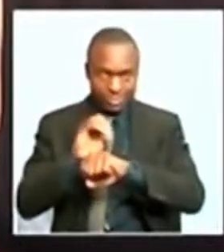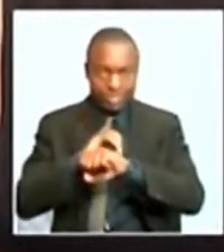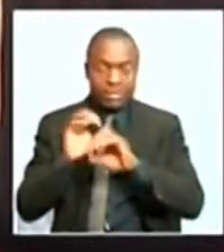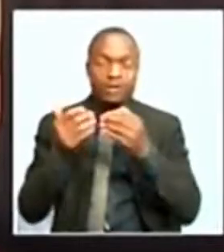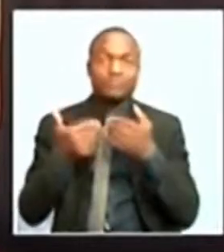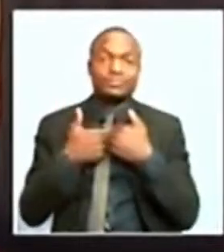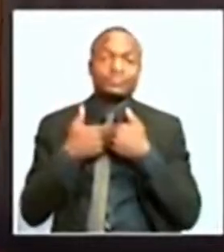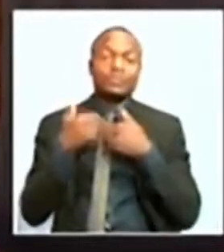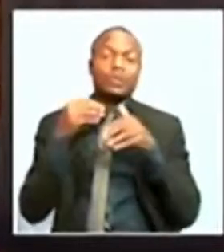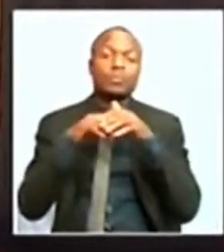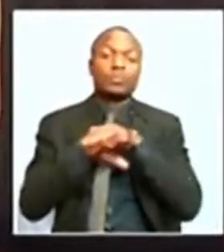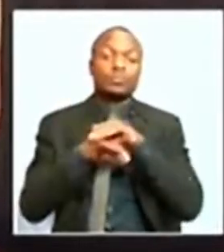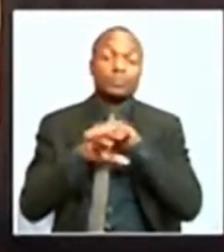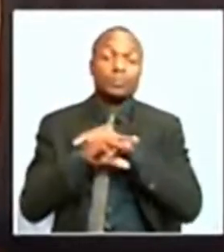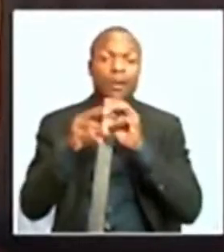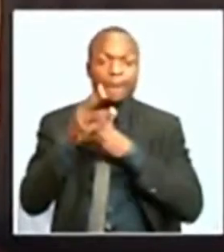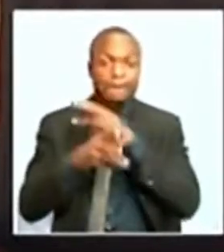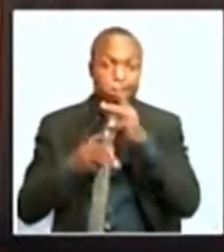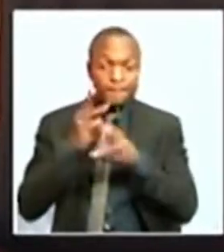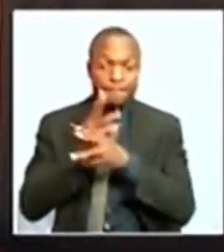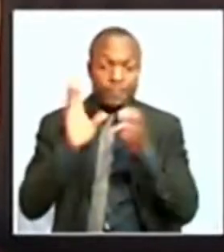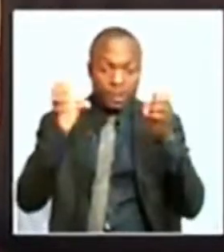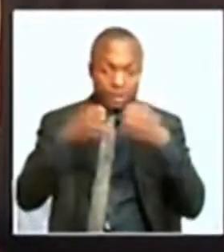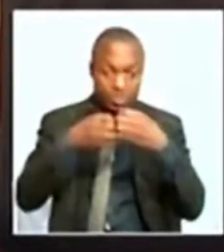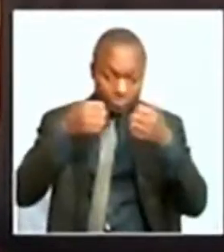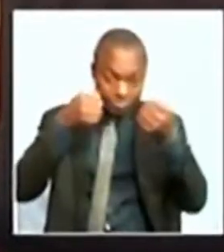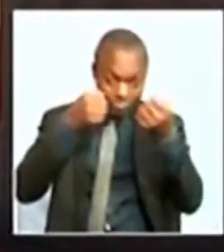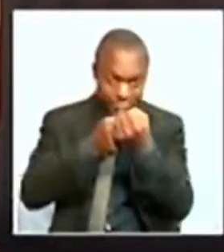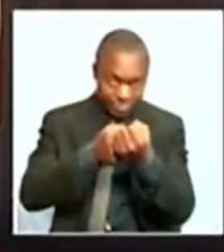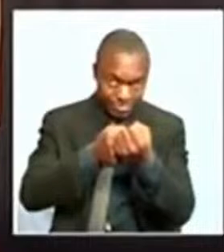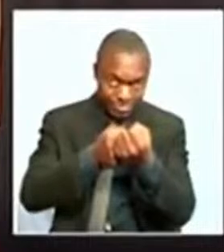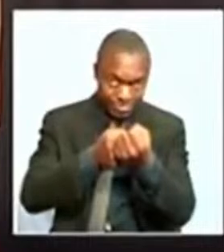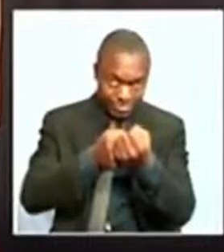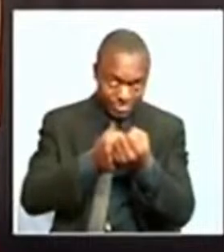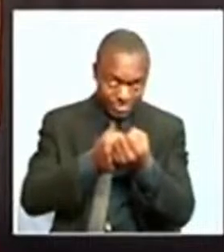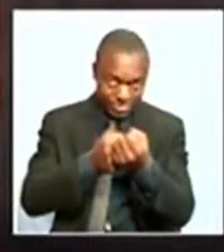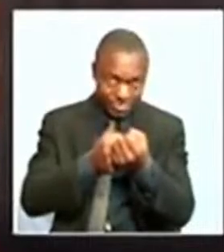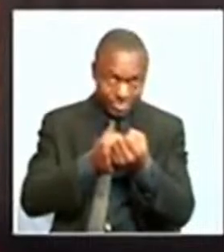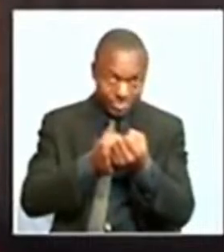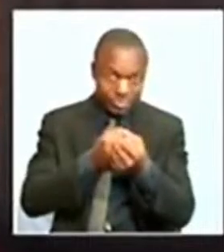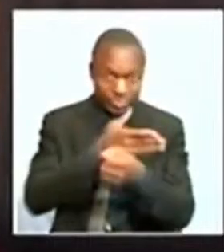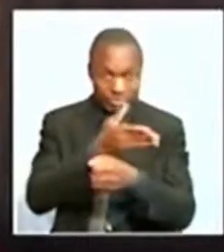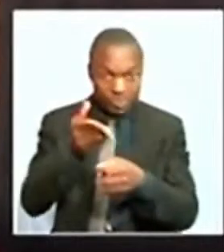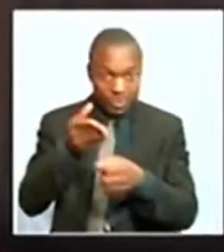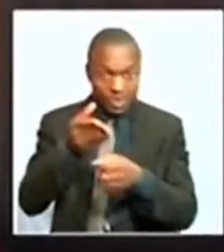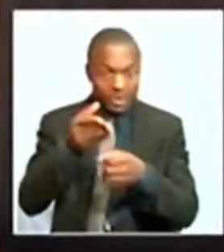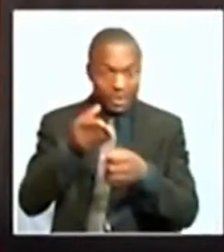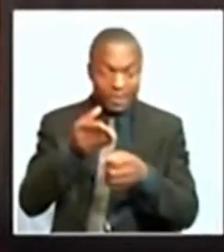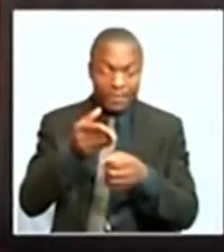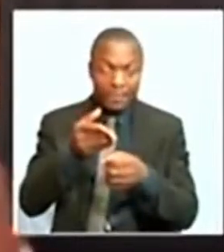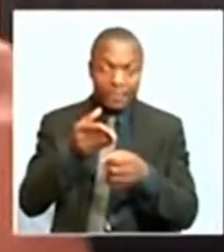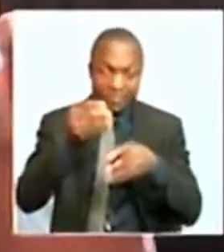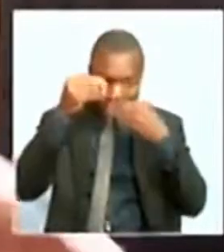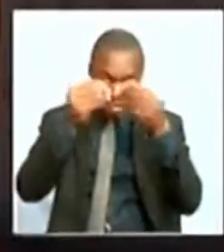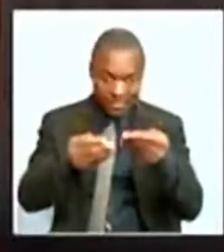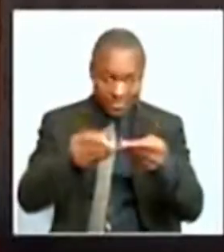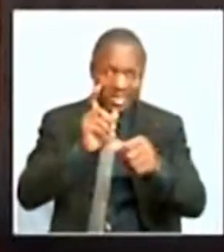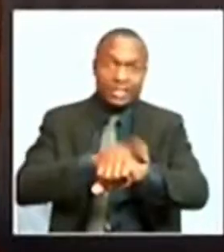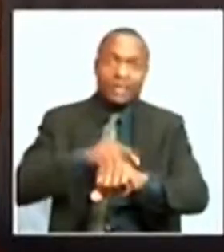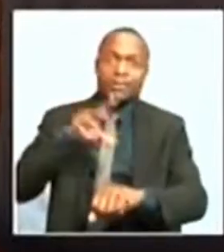have access to the World Bank financing, which could be triggered even within 7 days of such